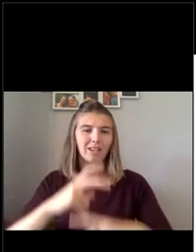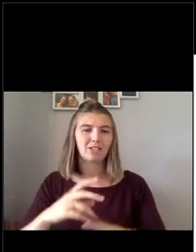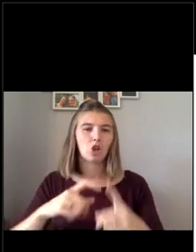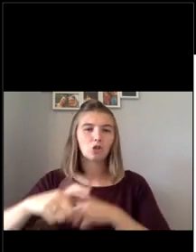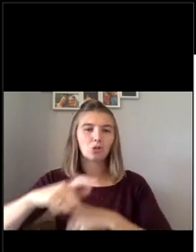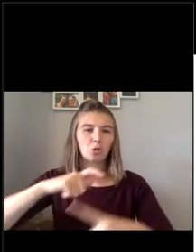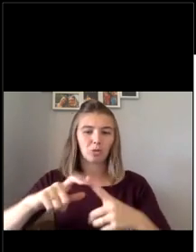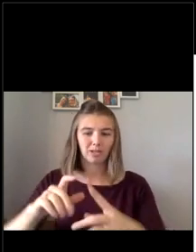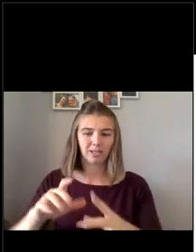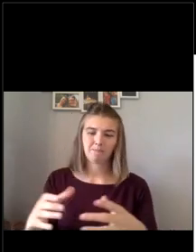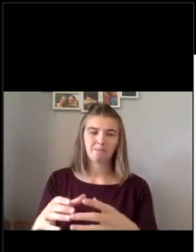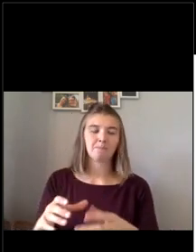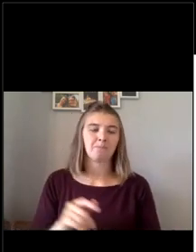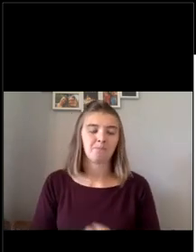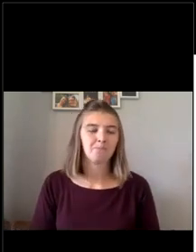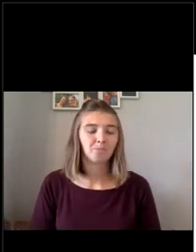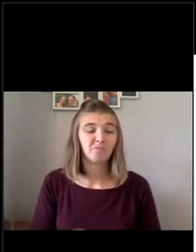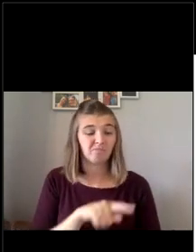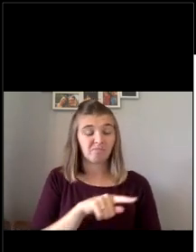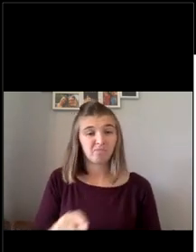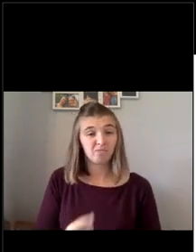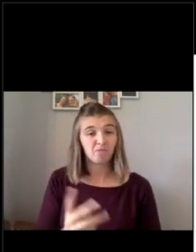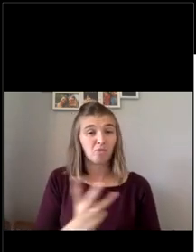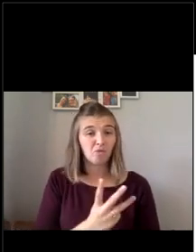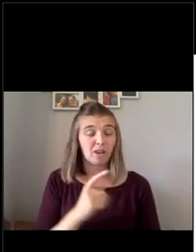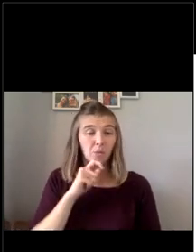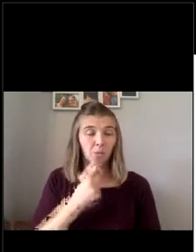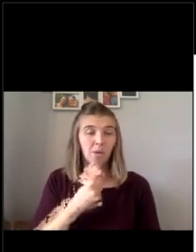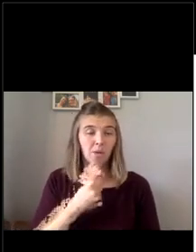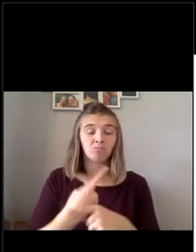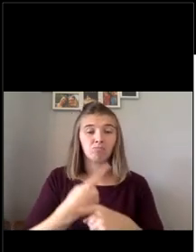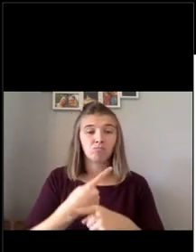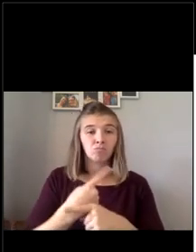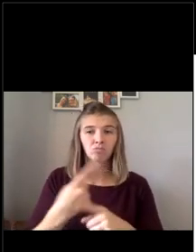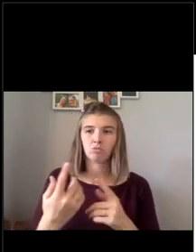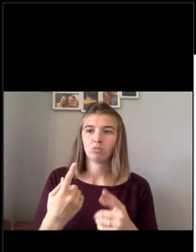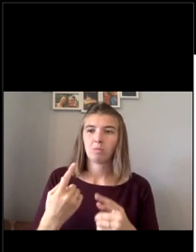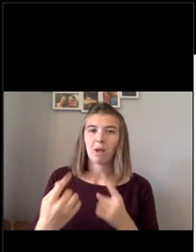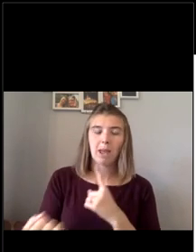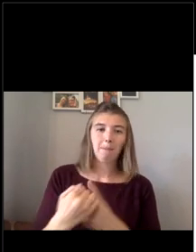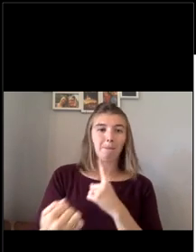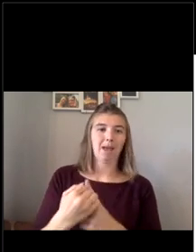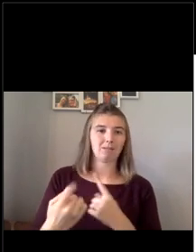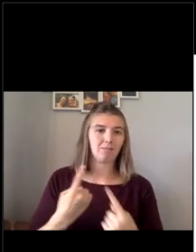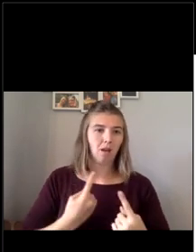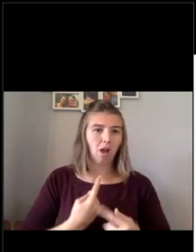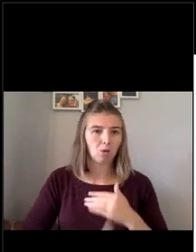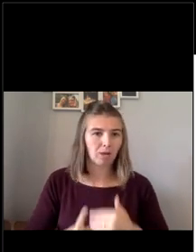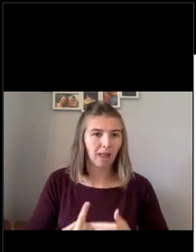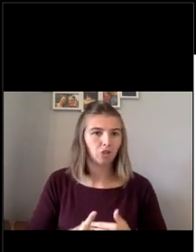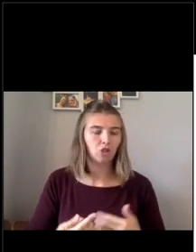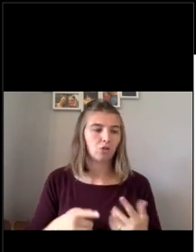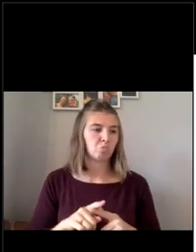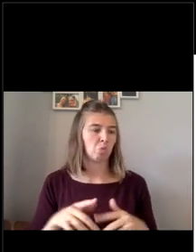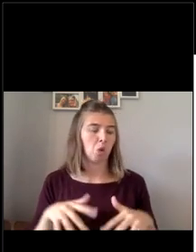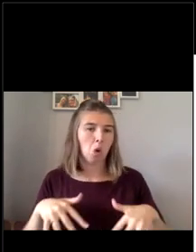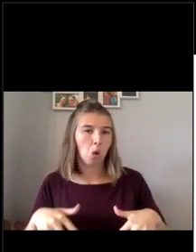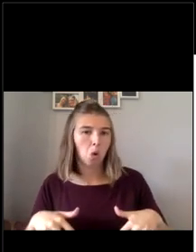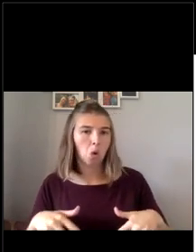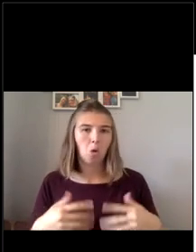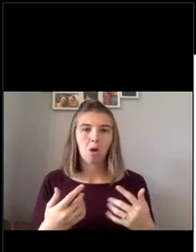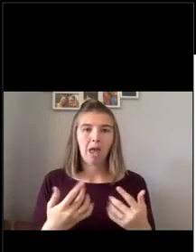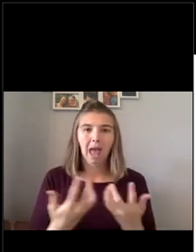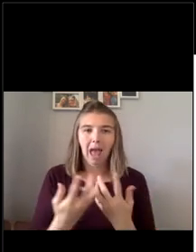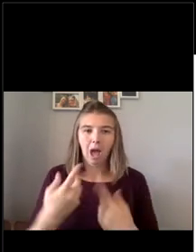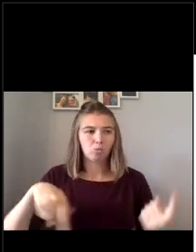be taking us through various issues around the impact of isolation and loneliness, how we manage it, how different aspects of our